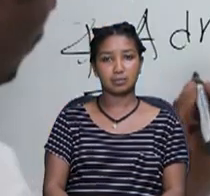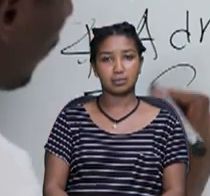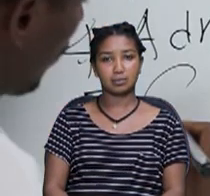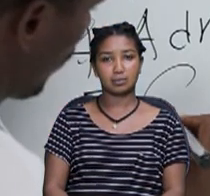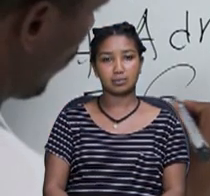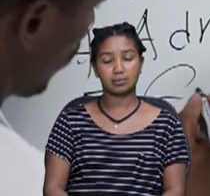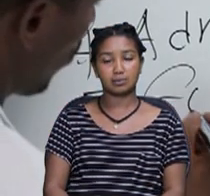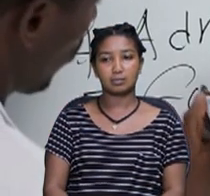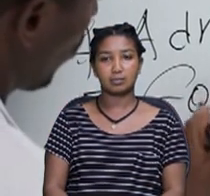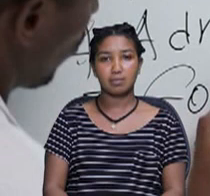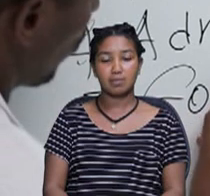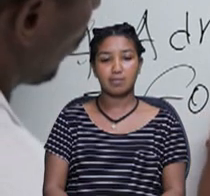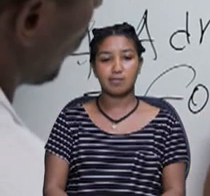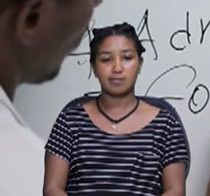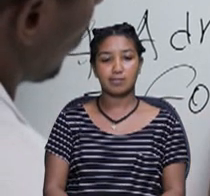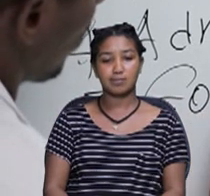gonads.